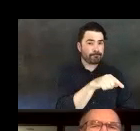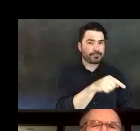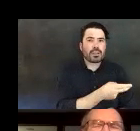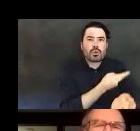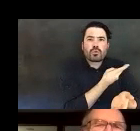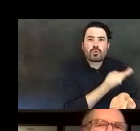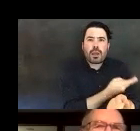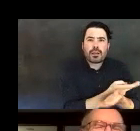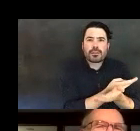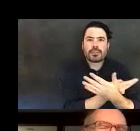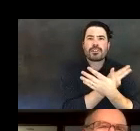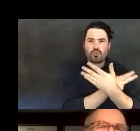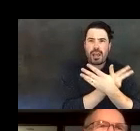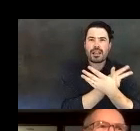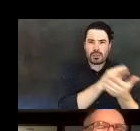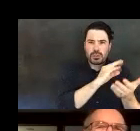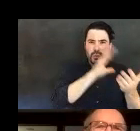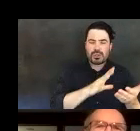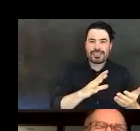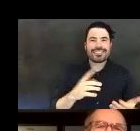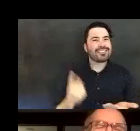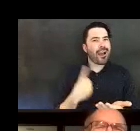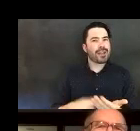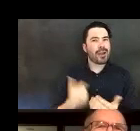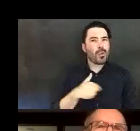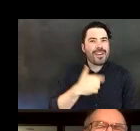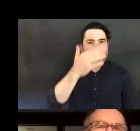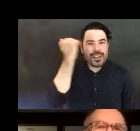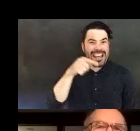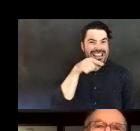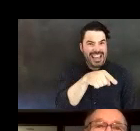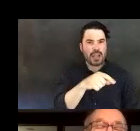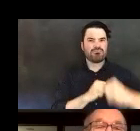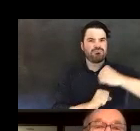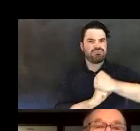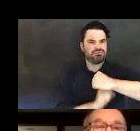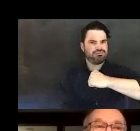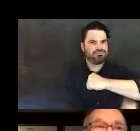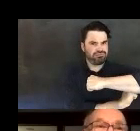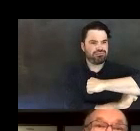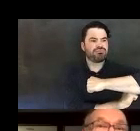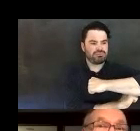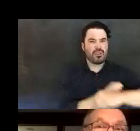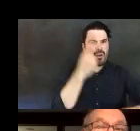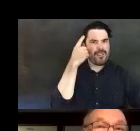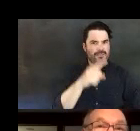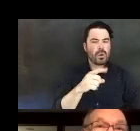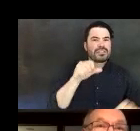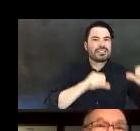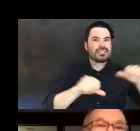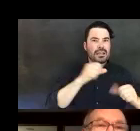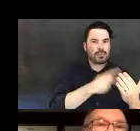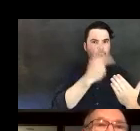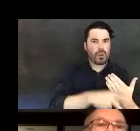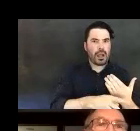forget that these are the backbone of our science programs that provide the foundation for a lot of our discoveries in